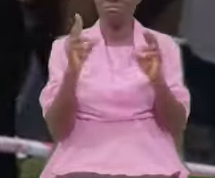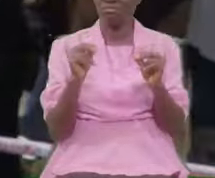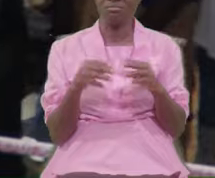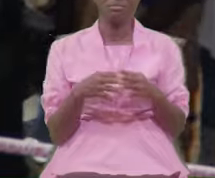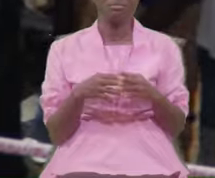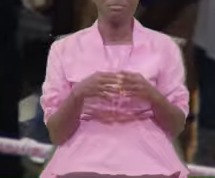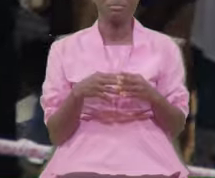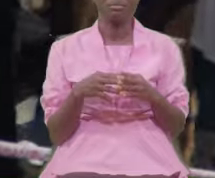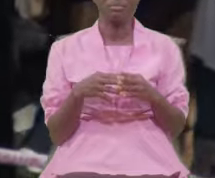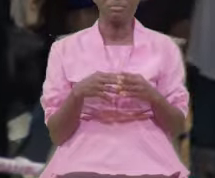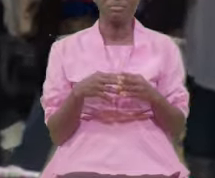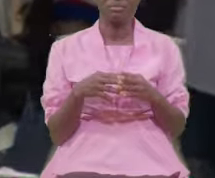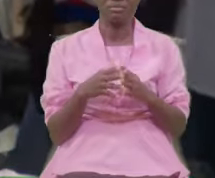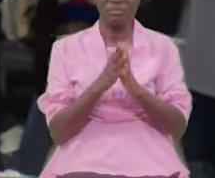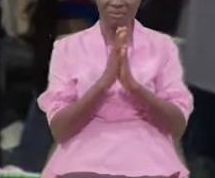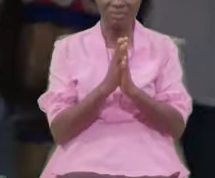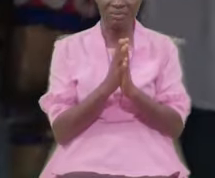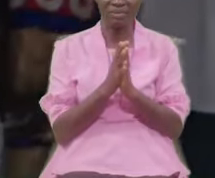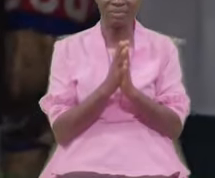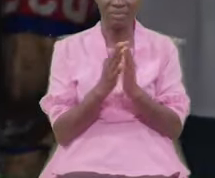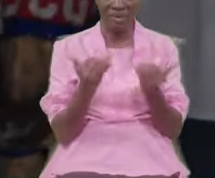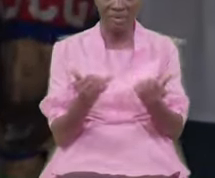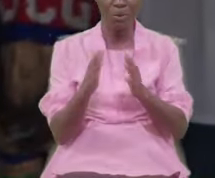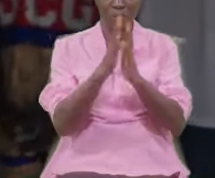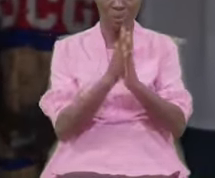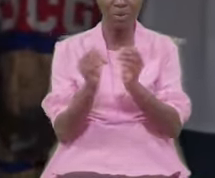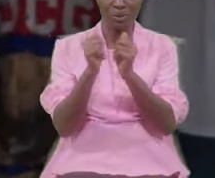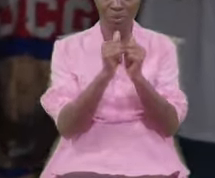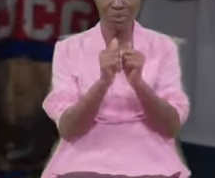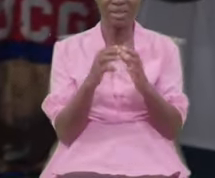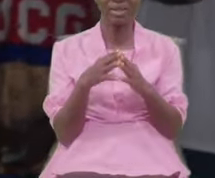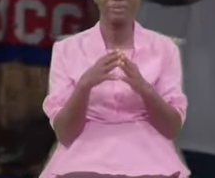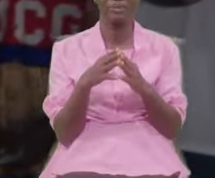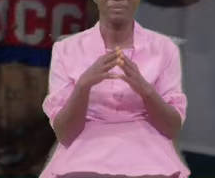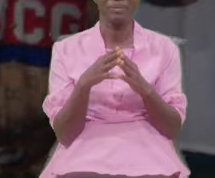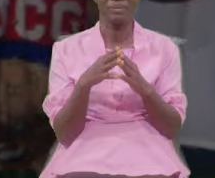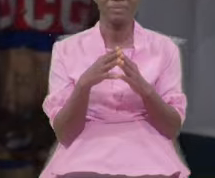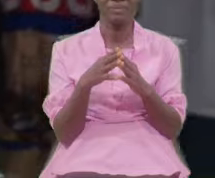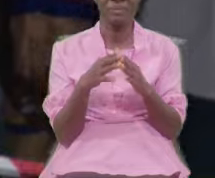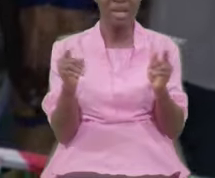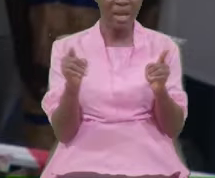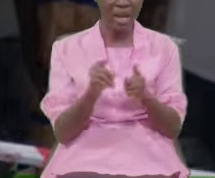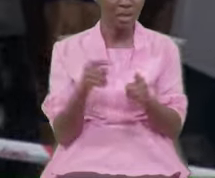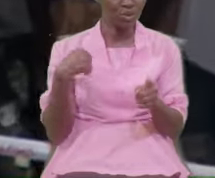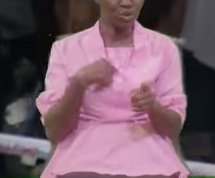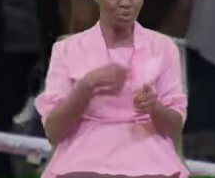re we going to pray together as we going to pray